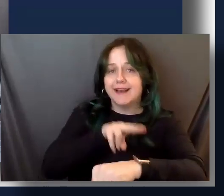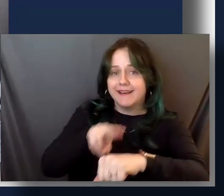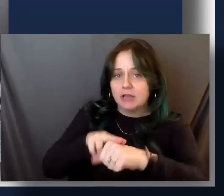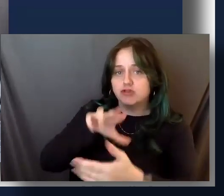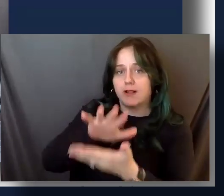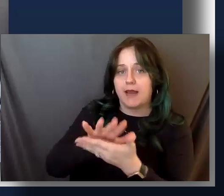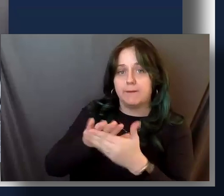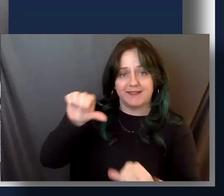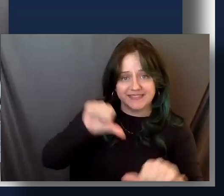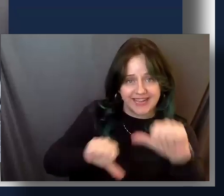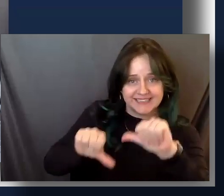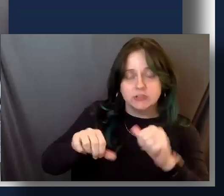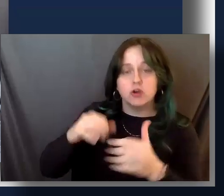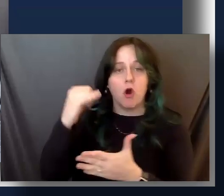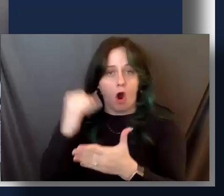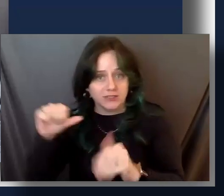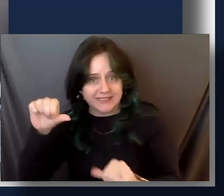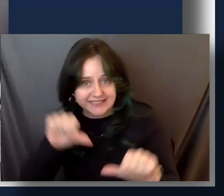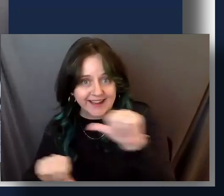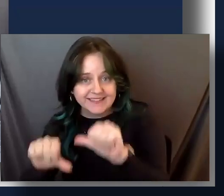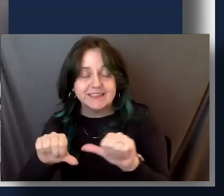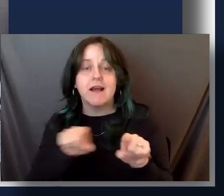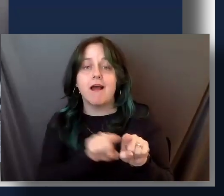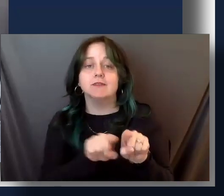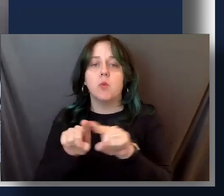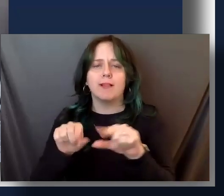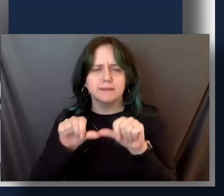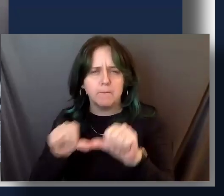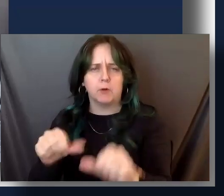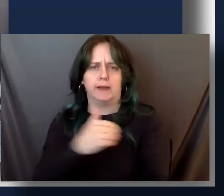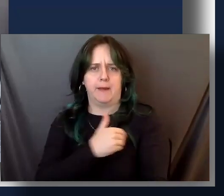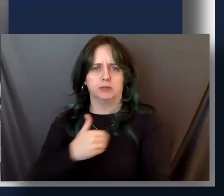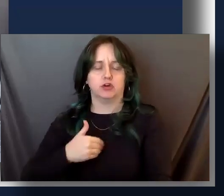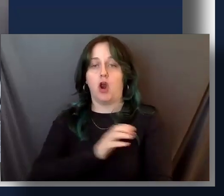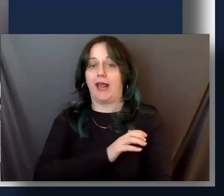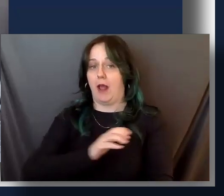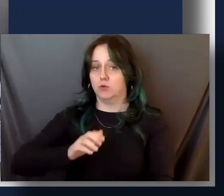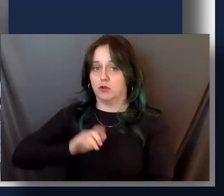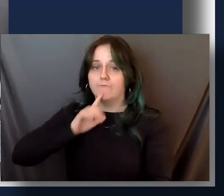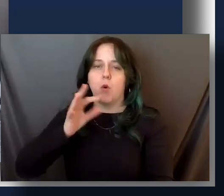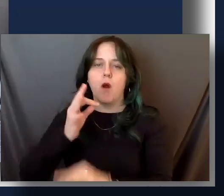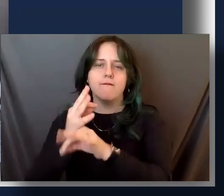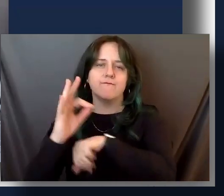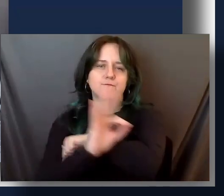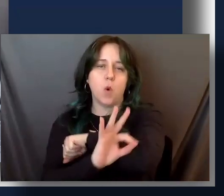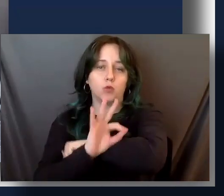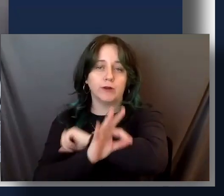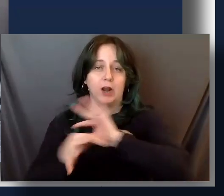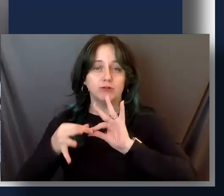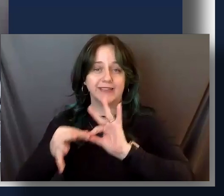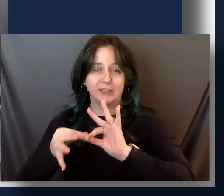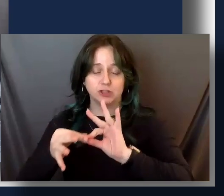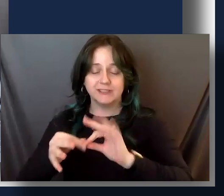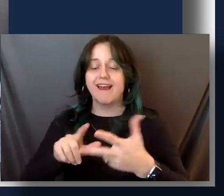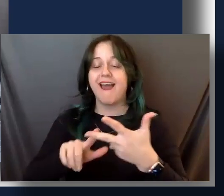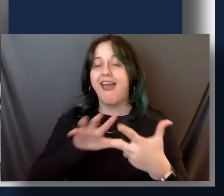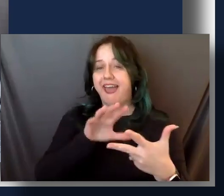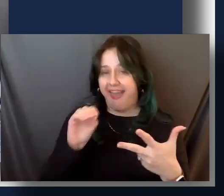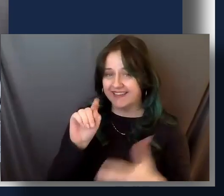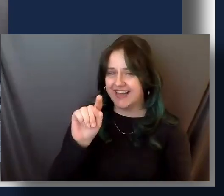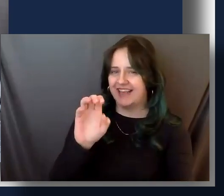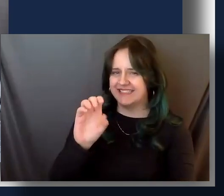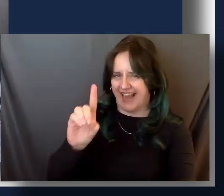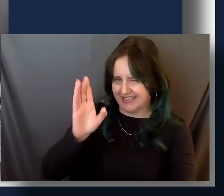member of the National Academy of Sciences, the American Academy of Arts and Sciences, a permanent member of the Council on Foreign Relations, and a